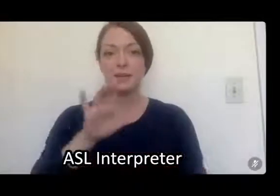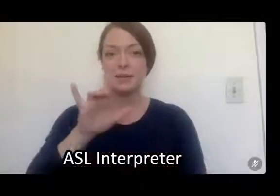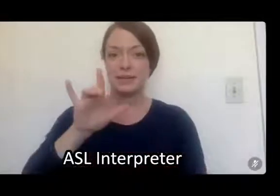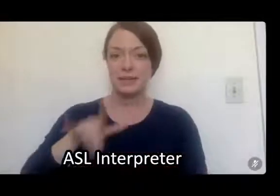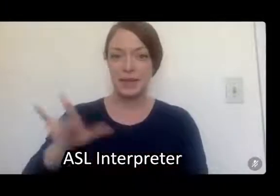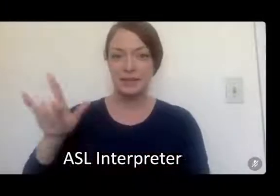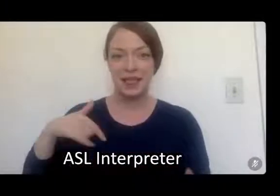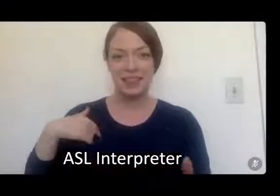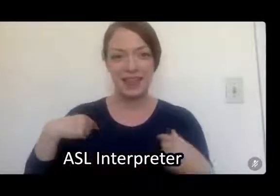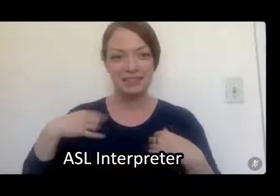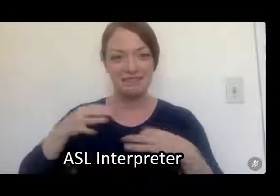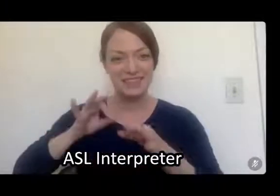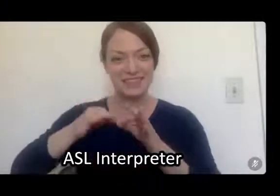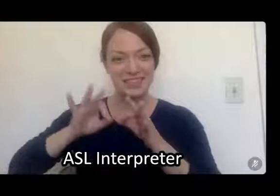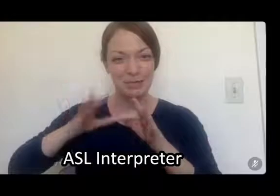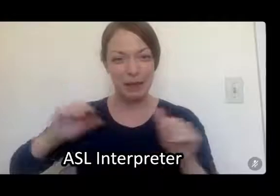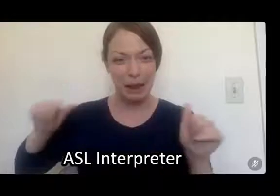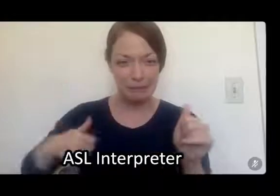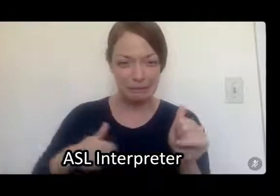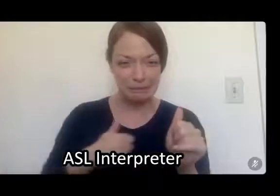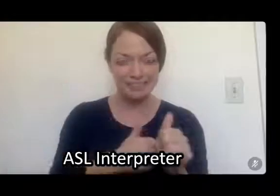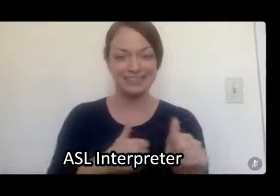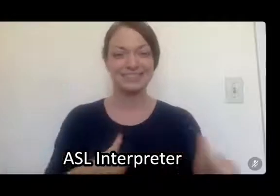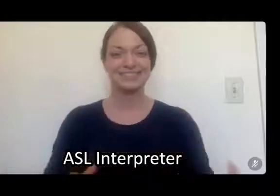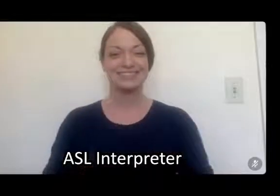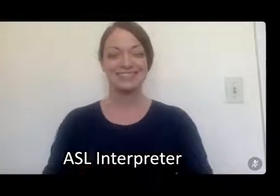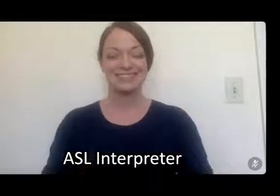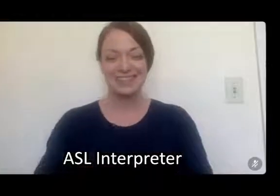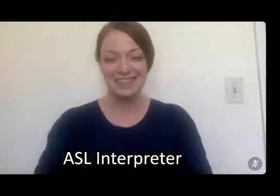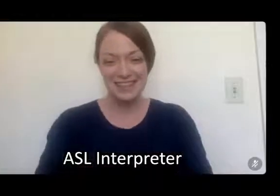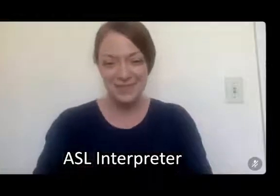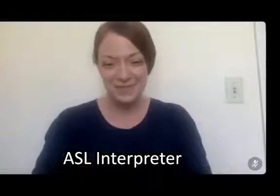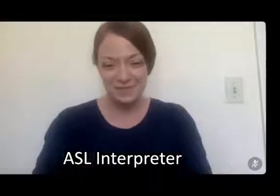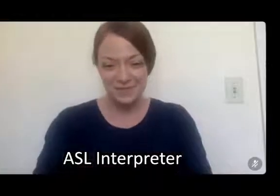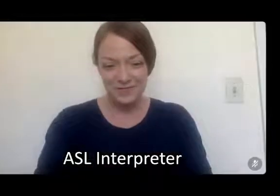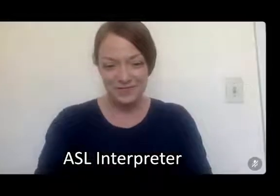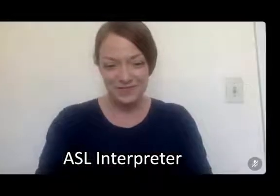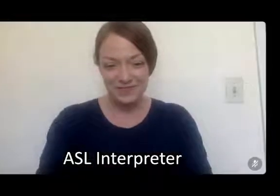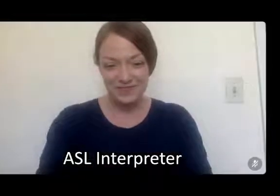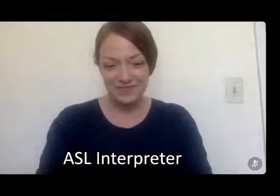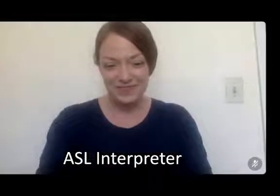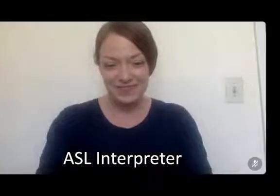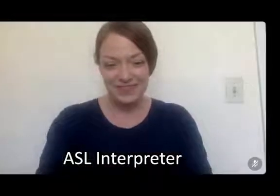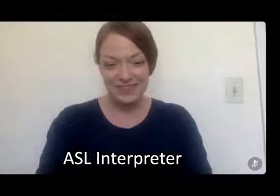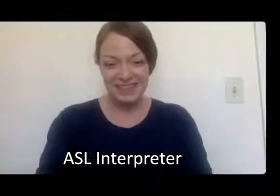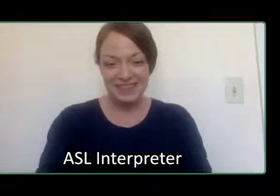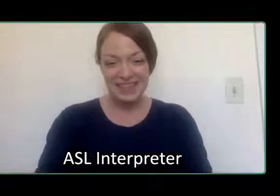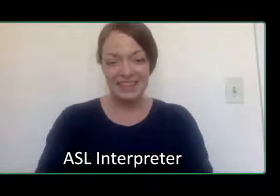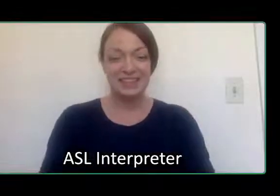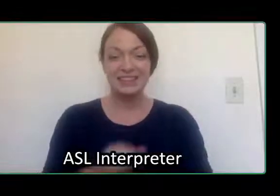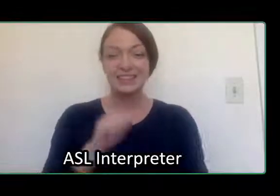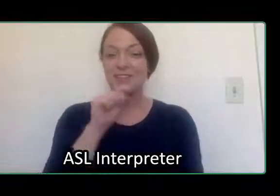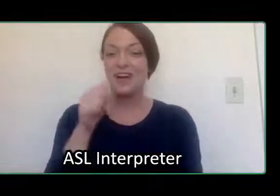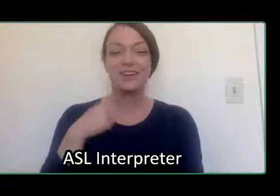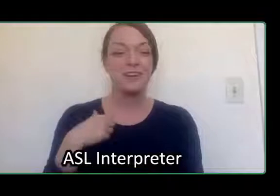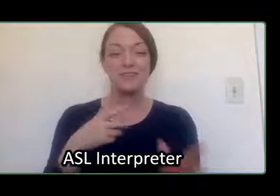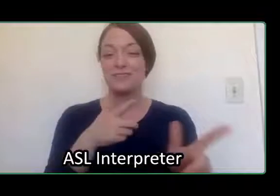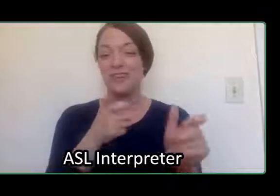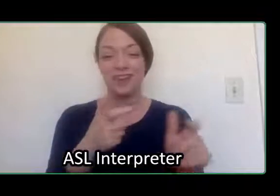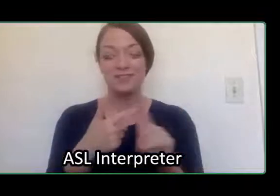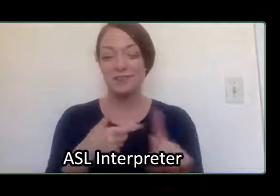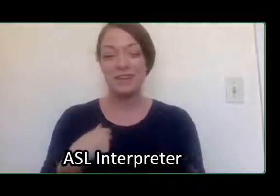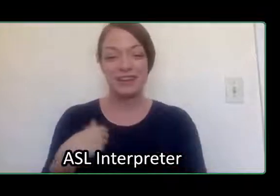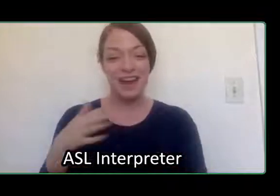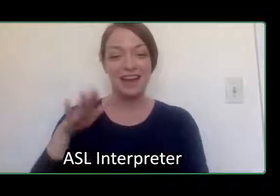with us. Hopefully, I'm not going too fast. Okay. You're not going